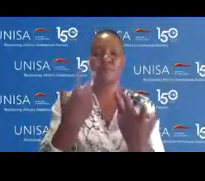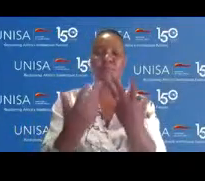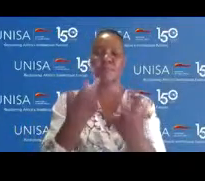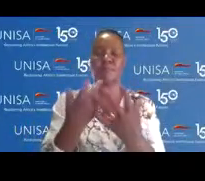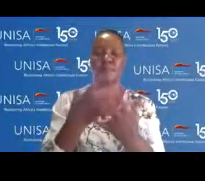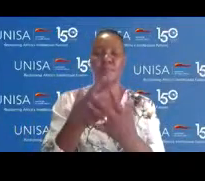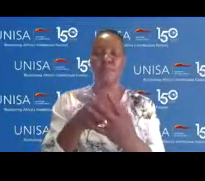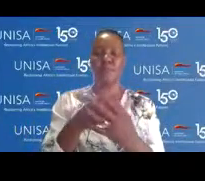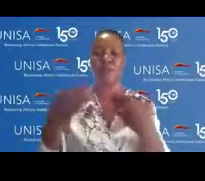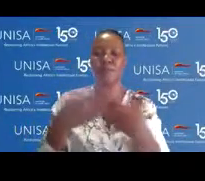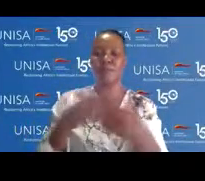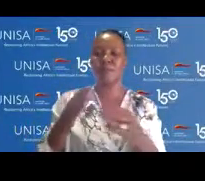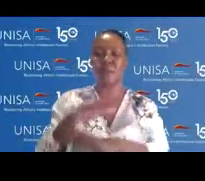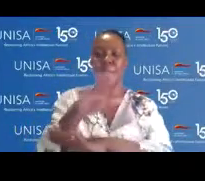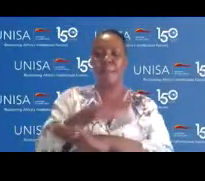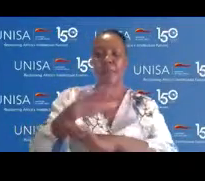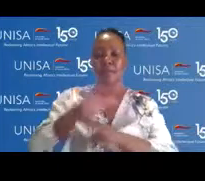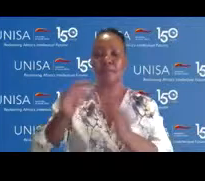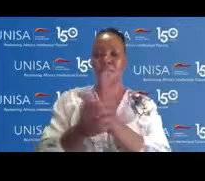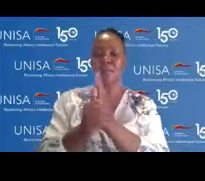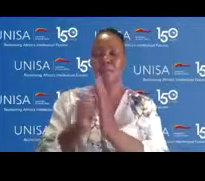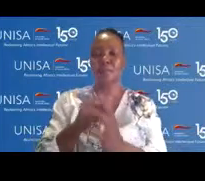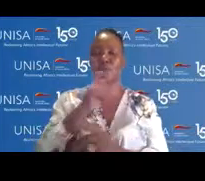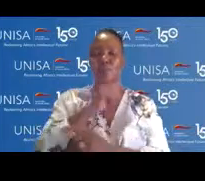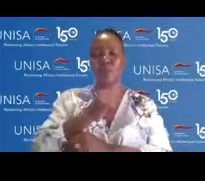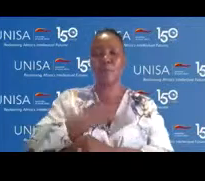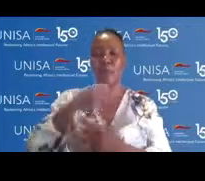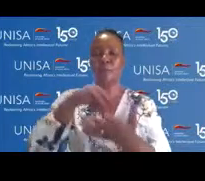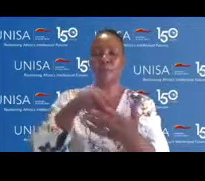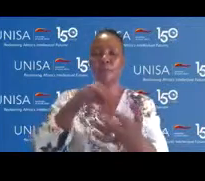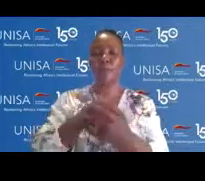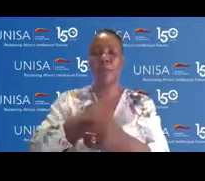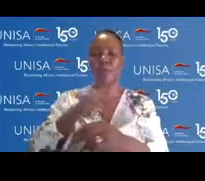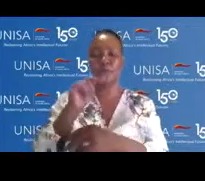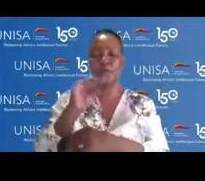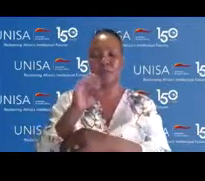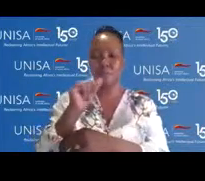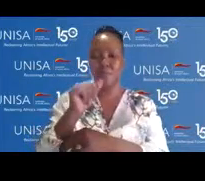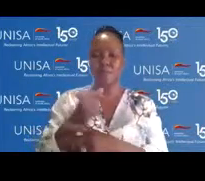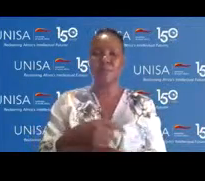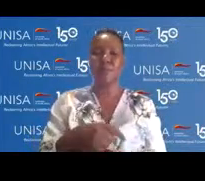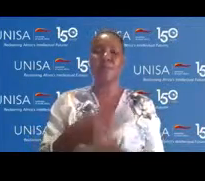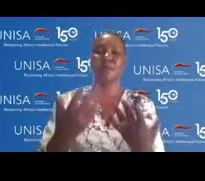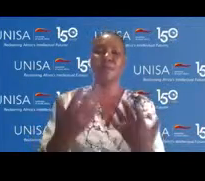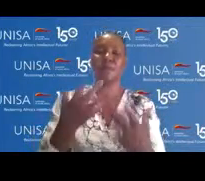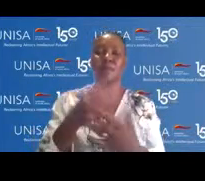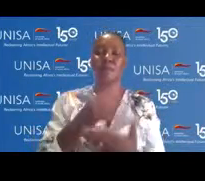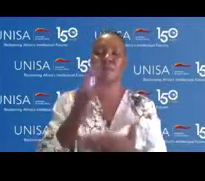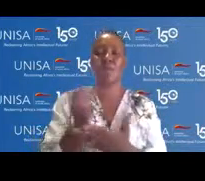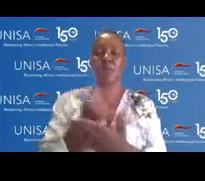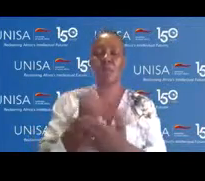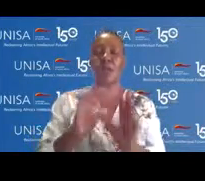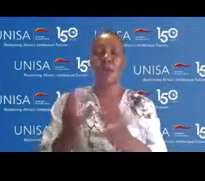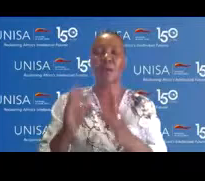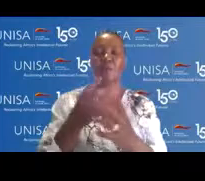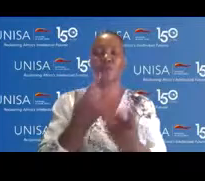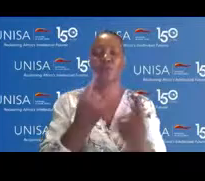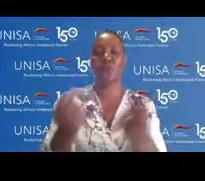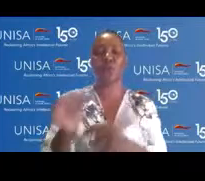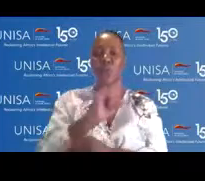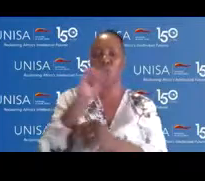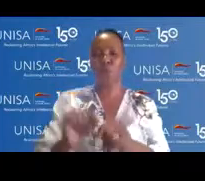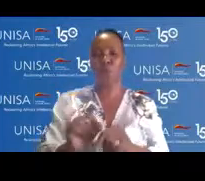basic skills in using my modules on my UNISA. And this one basically tackles how you do assignments, scanning